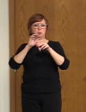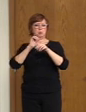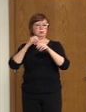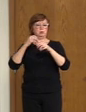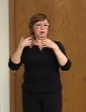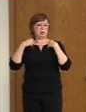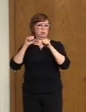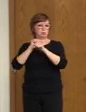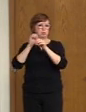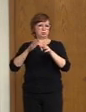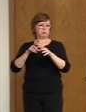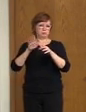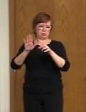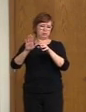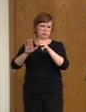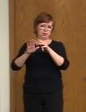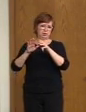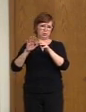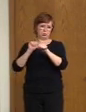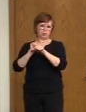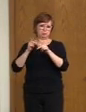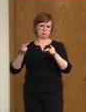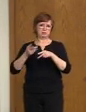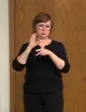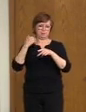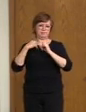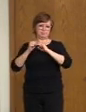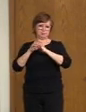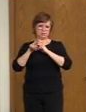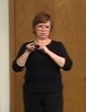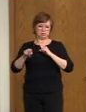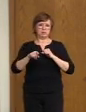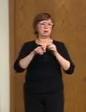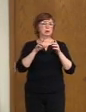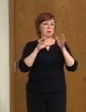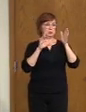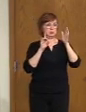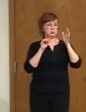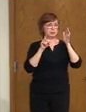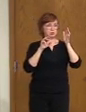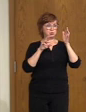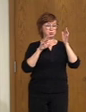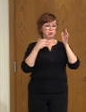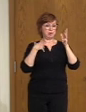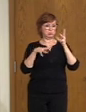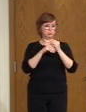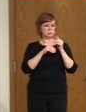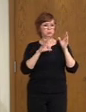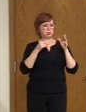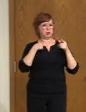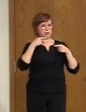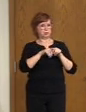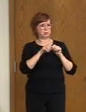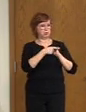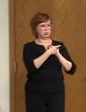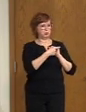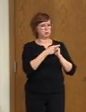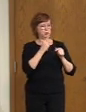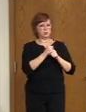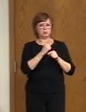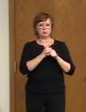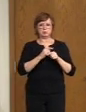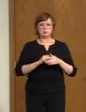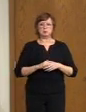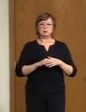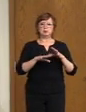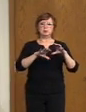Dr. Diener on any further specific plans. No, I agree with Dr. Shahab. Obviously, when we get to